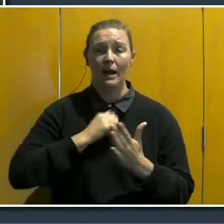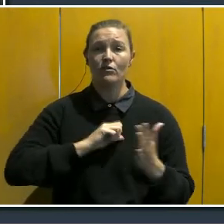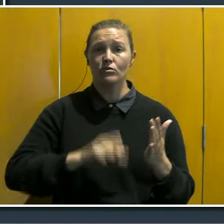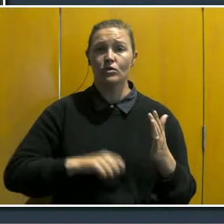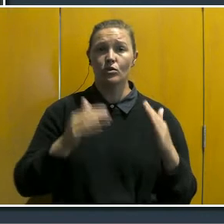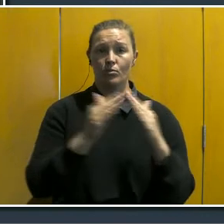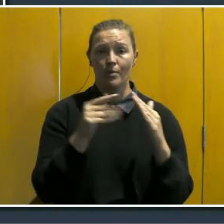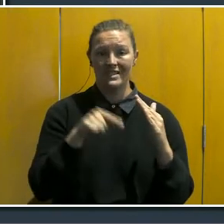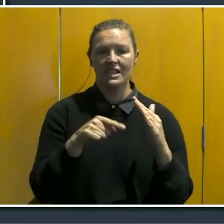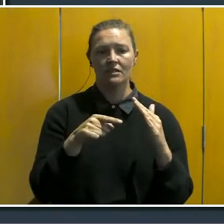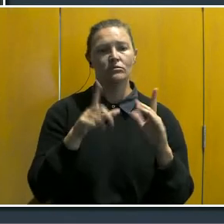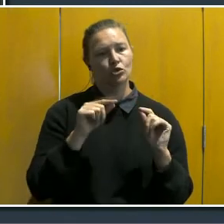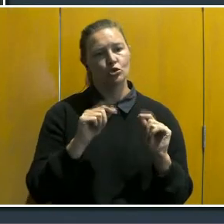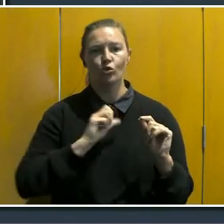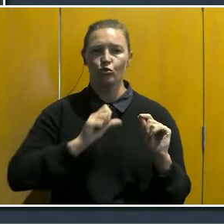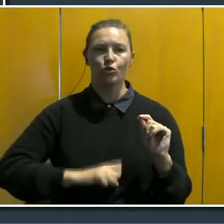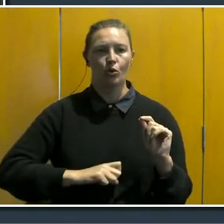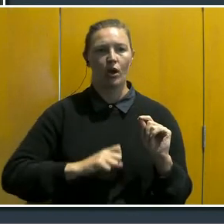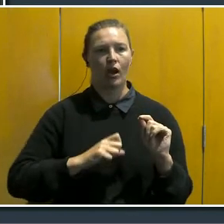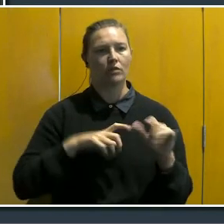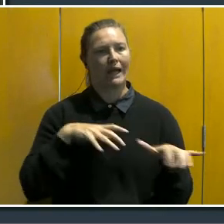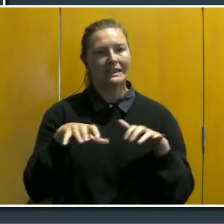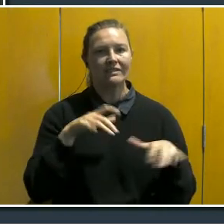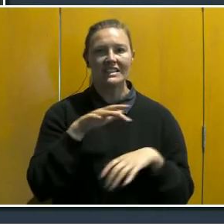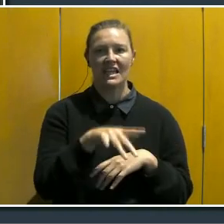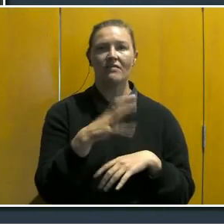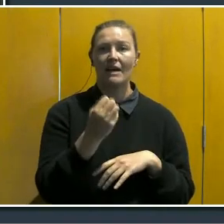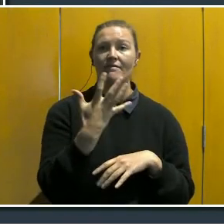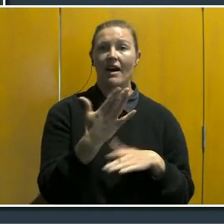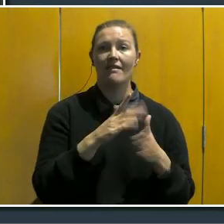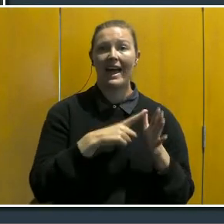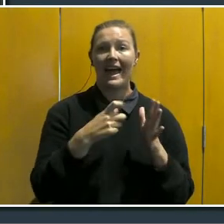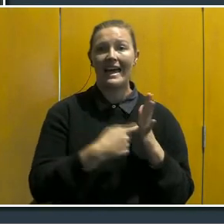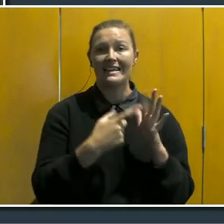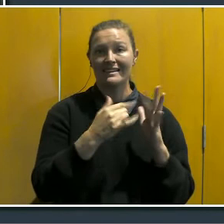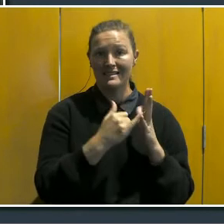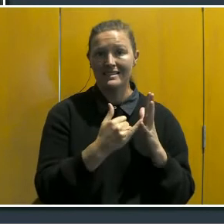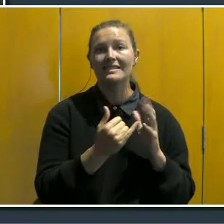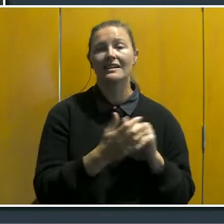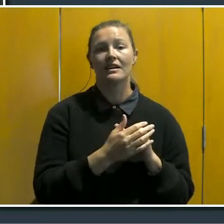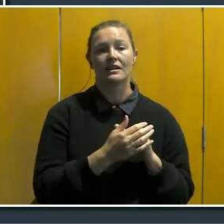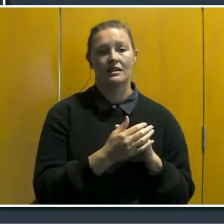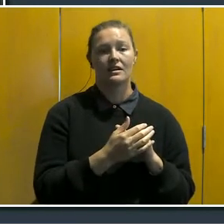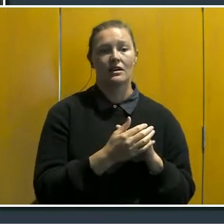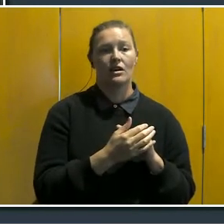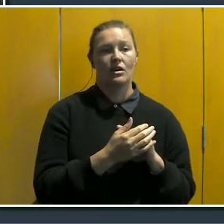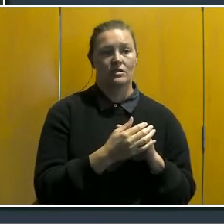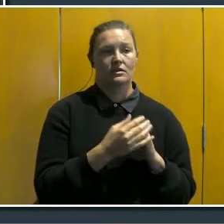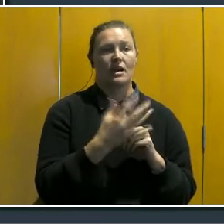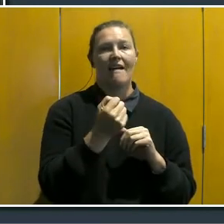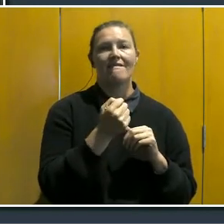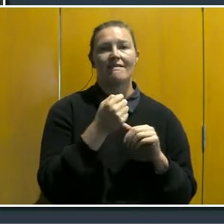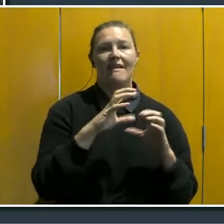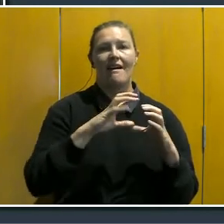and undertake a rural activity upon it, I've got 5 acres, acre around the house, 4 acres avocados, one of the